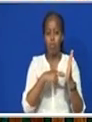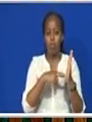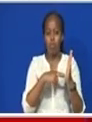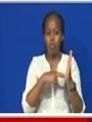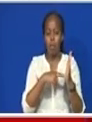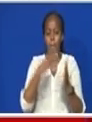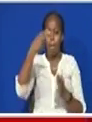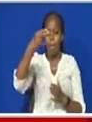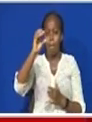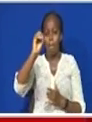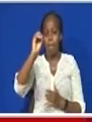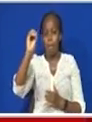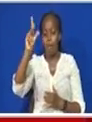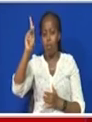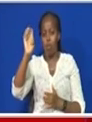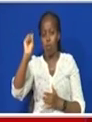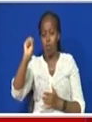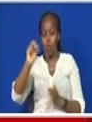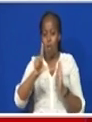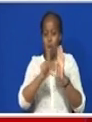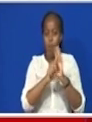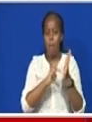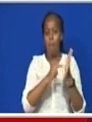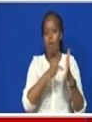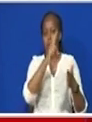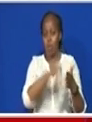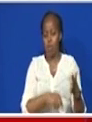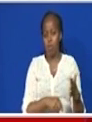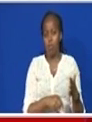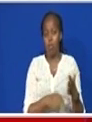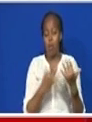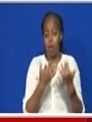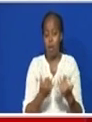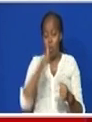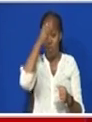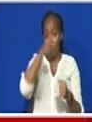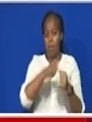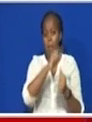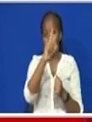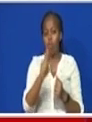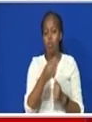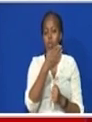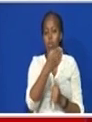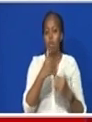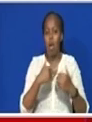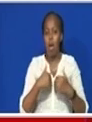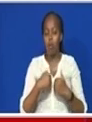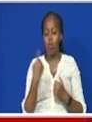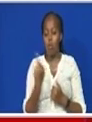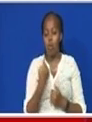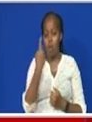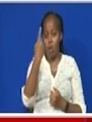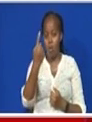states Hooke's law. Now, remember this question has got only 1 mark.